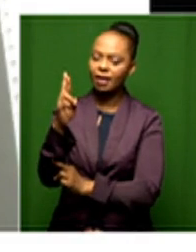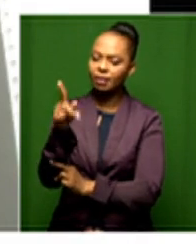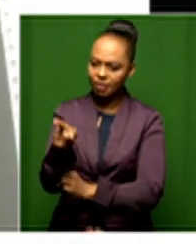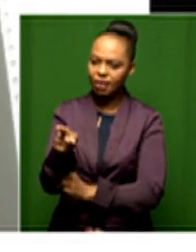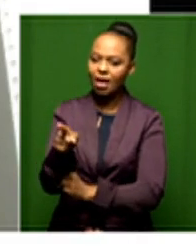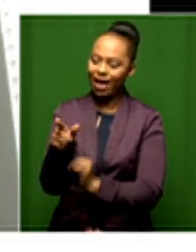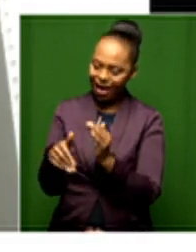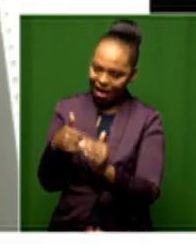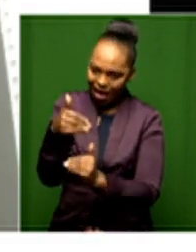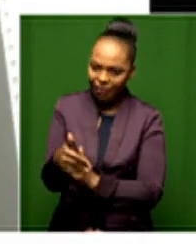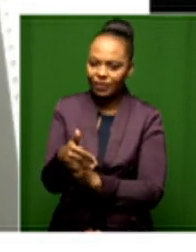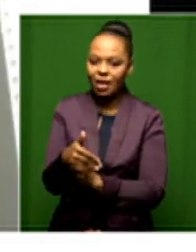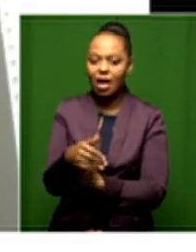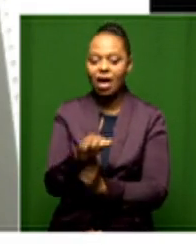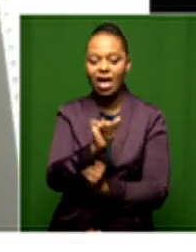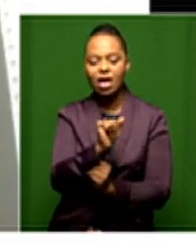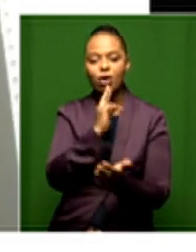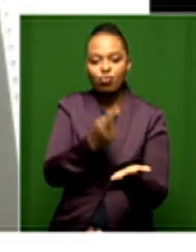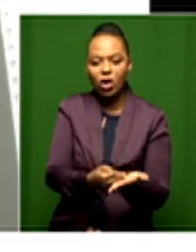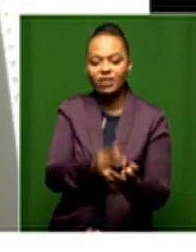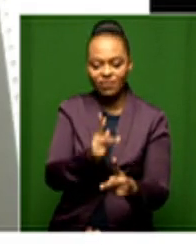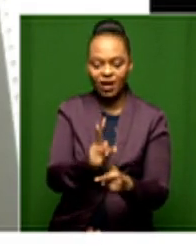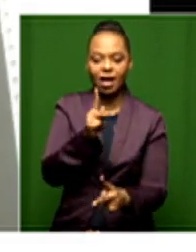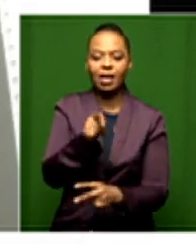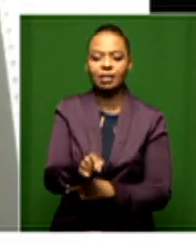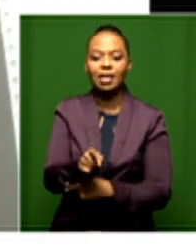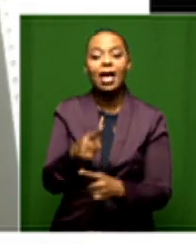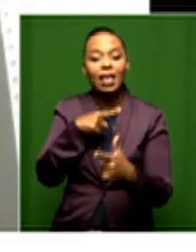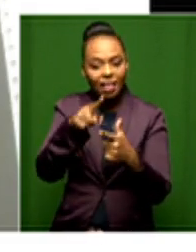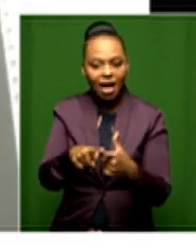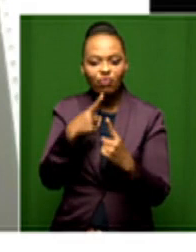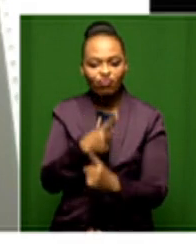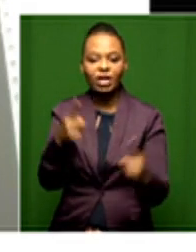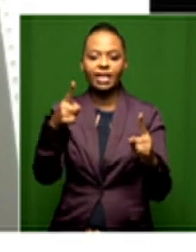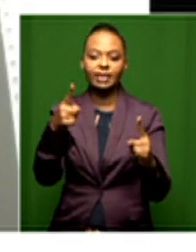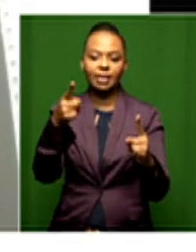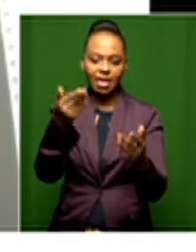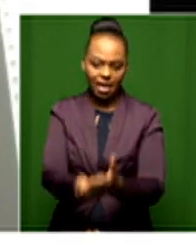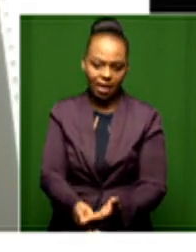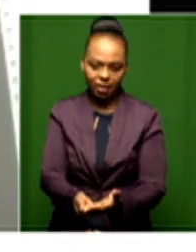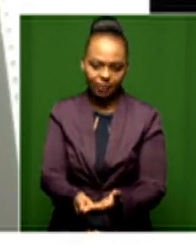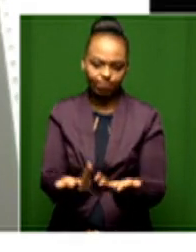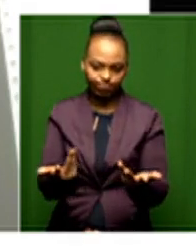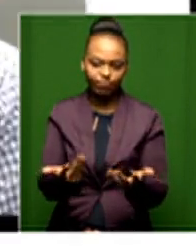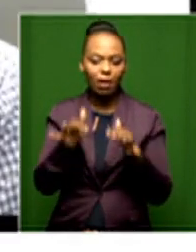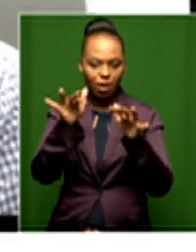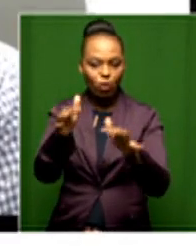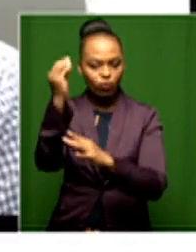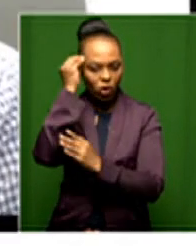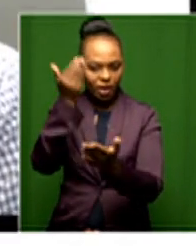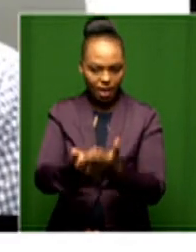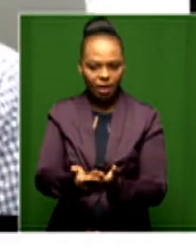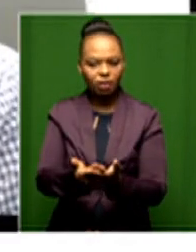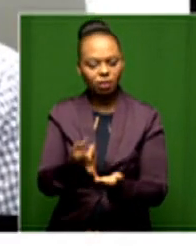after which a report would be finalized, and at that stage it can be released to whatever, to the public. So you're not in this case,